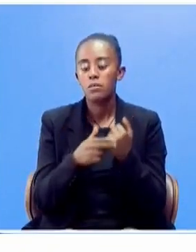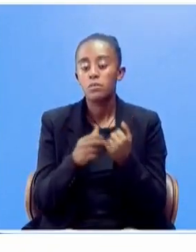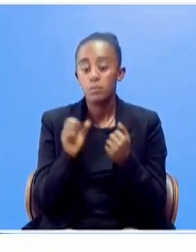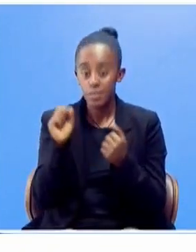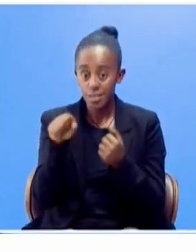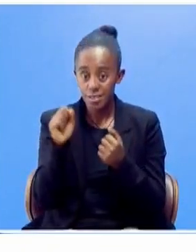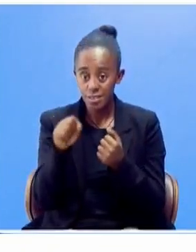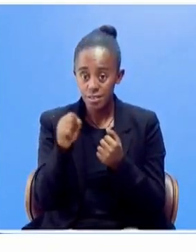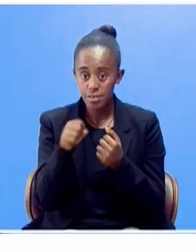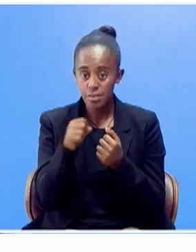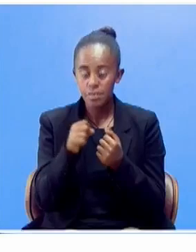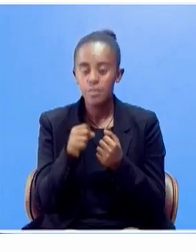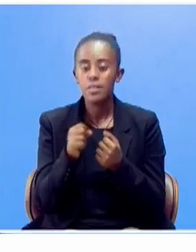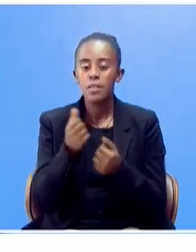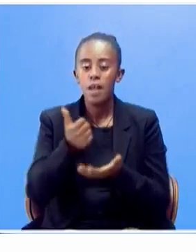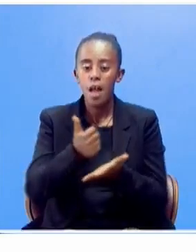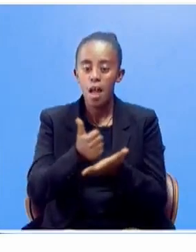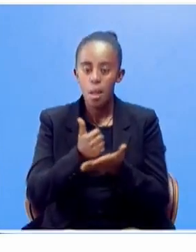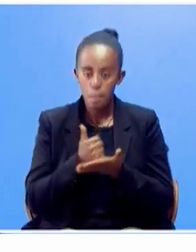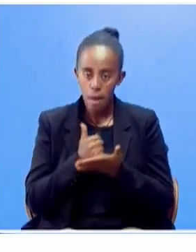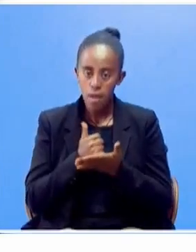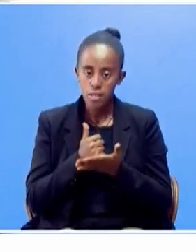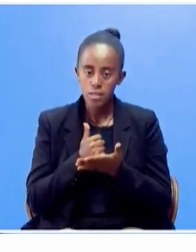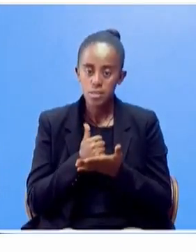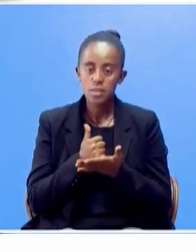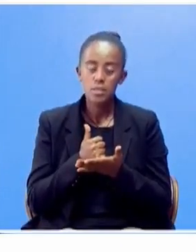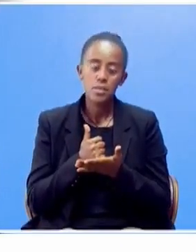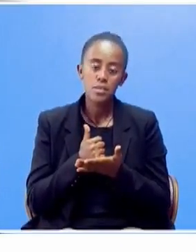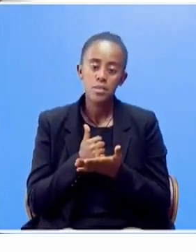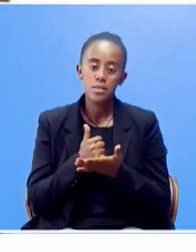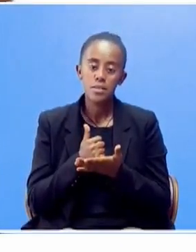yes, help us